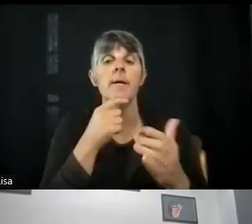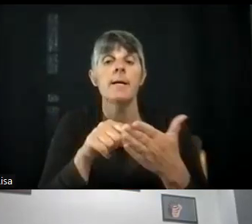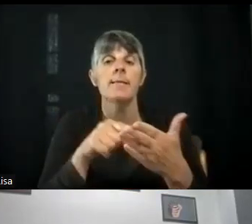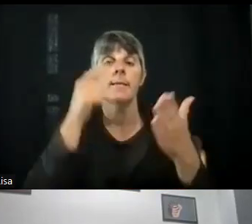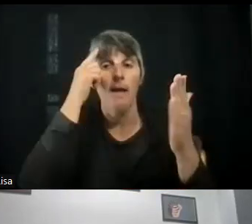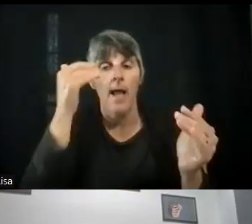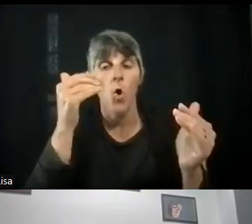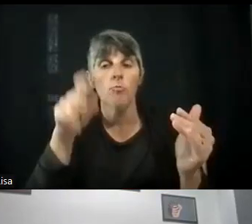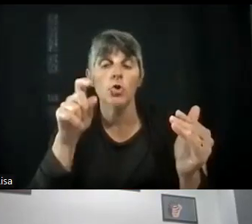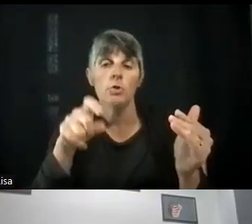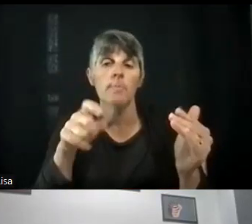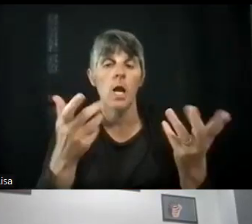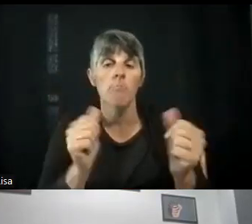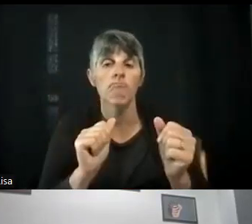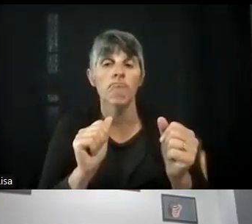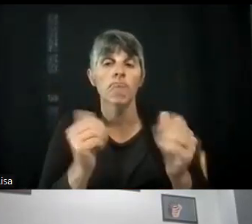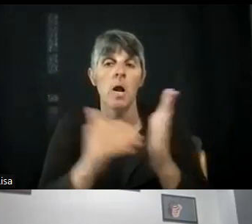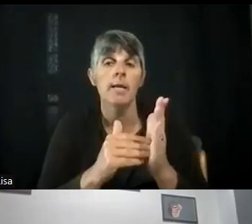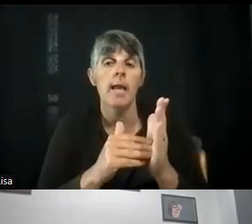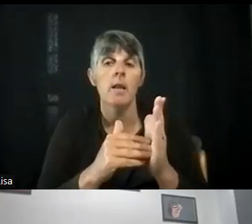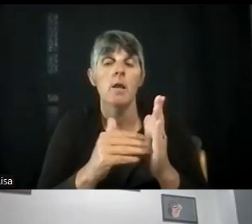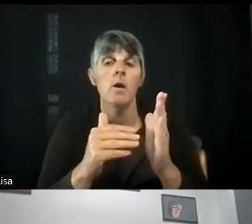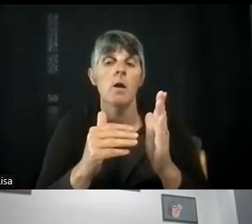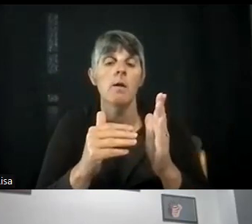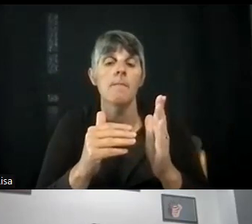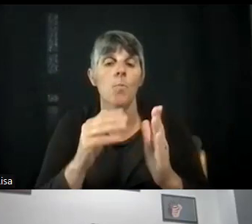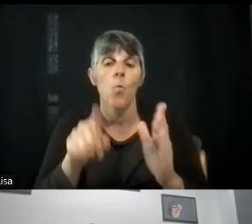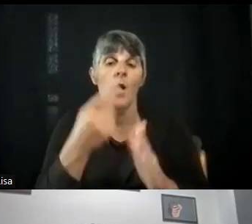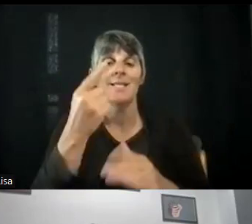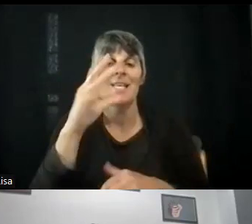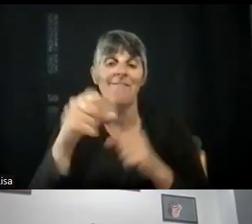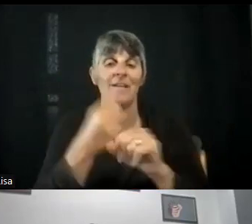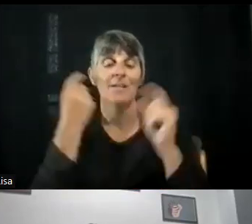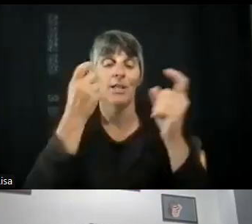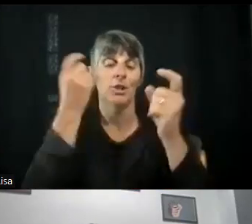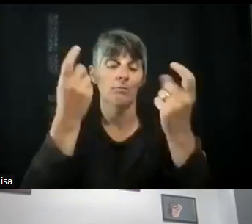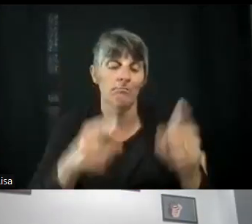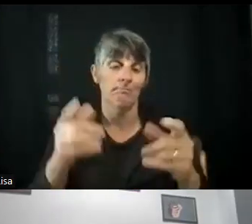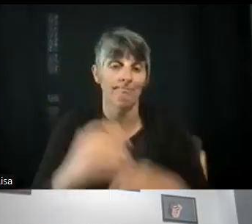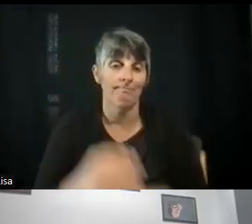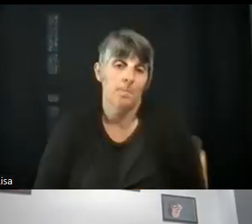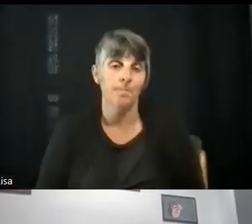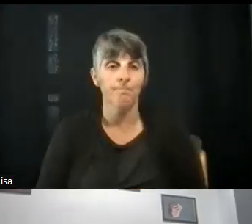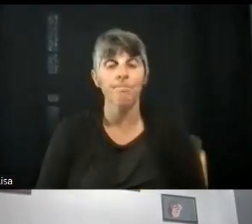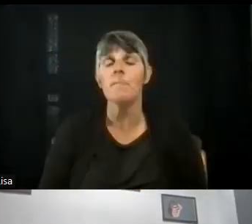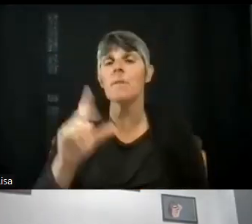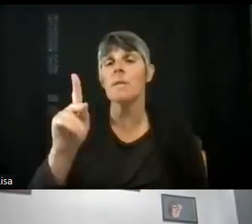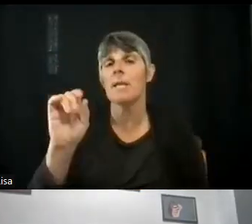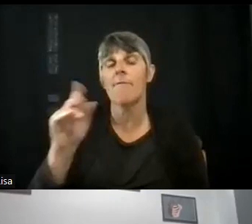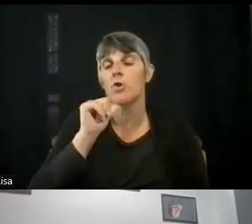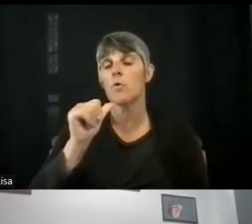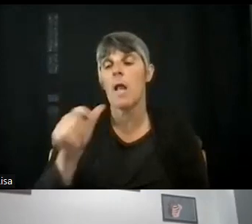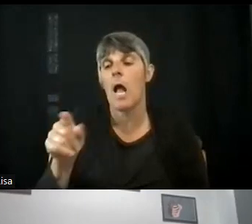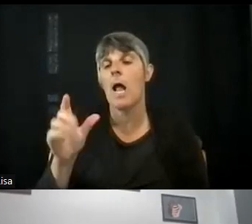hope should be again, once in a 50-year moment. So yeah, so they're not necessarily looking